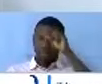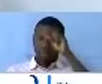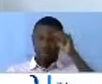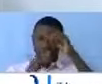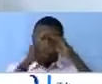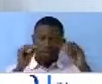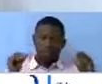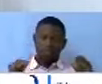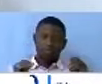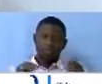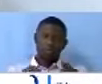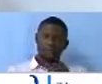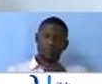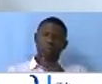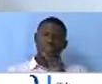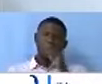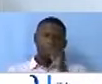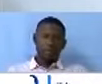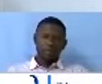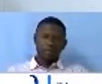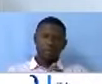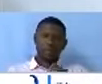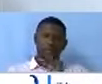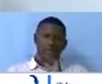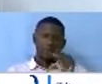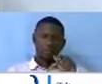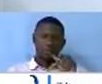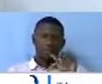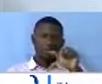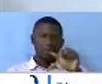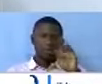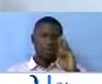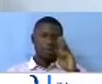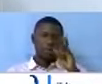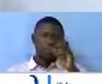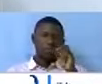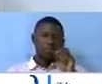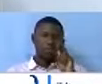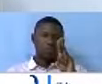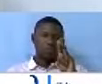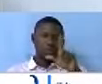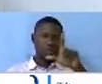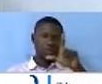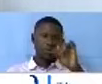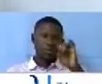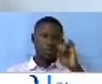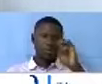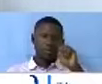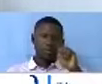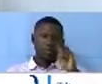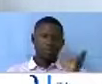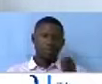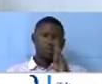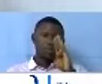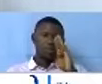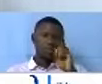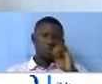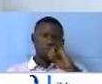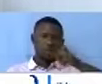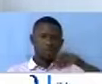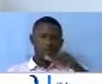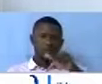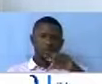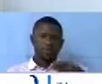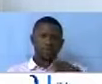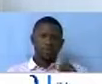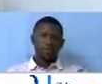Now, one of them, Abdoulaye Bojang. Abdoulaye Bojang. I remember he pleaded to me to say, actually, there